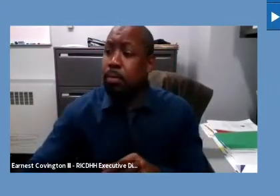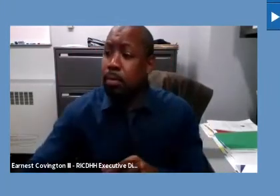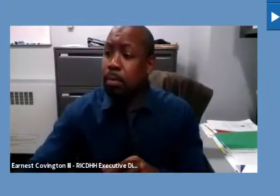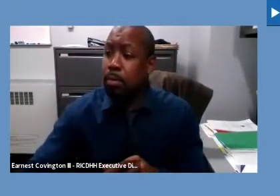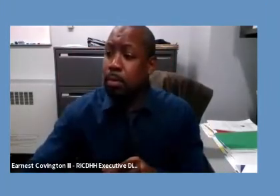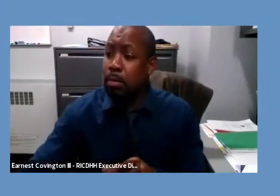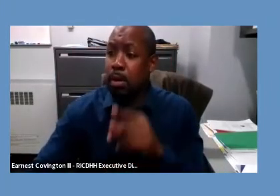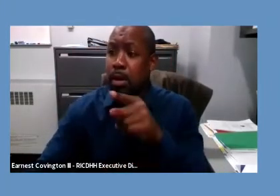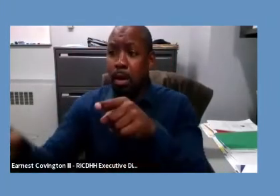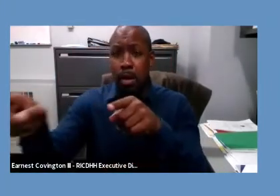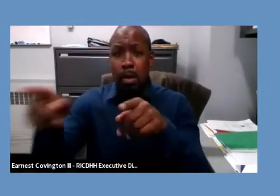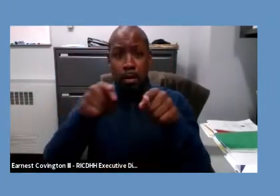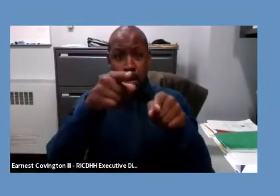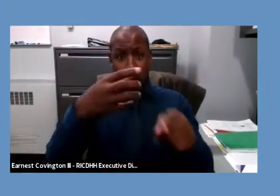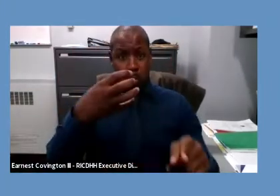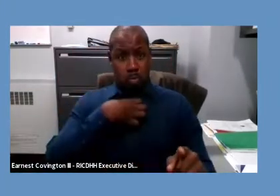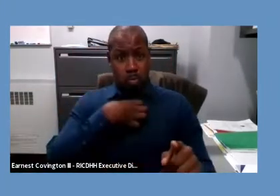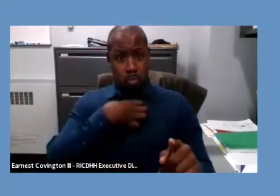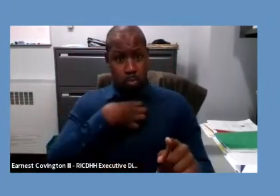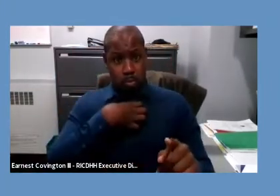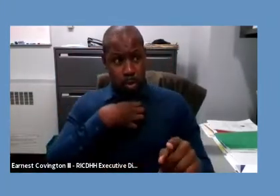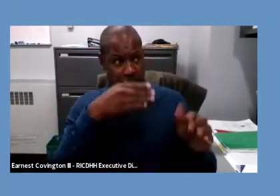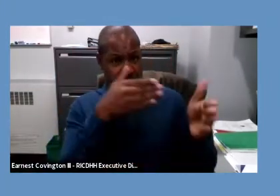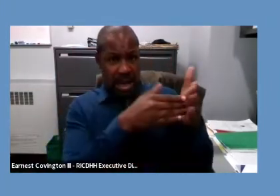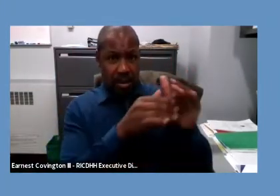address, etc.